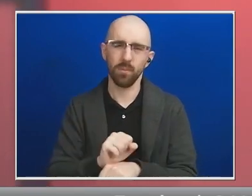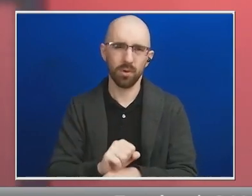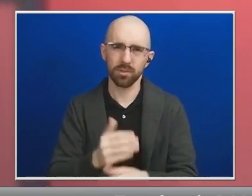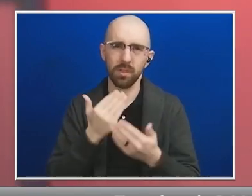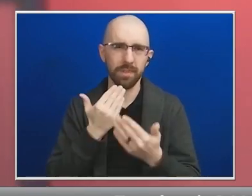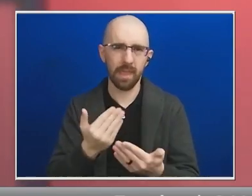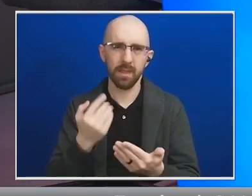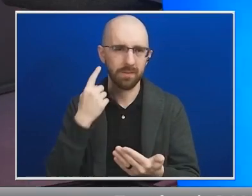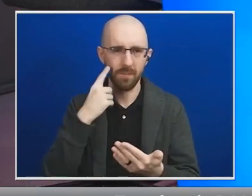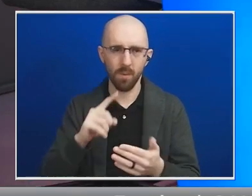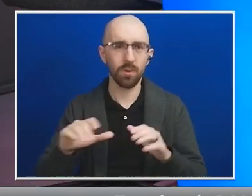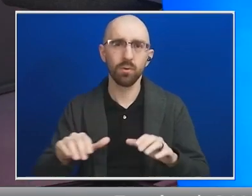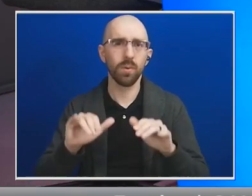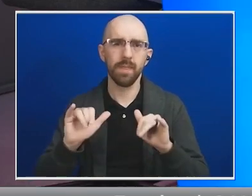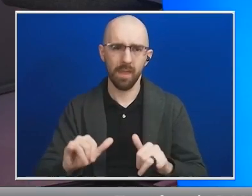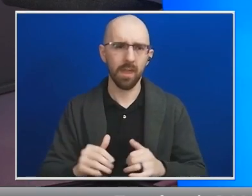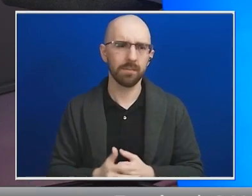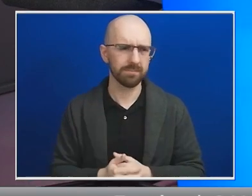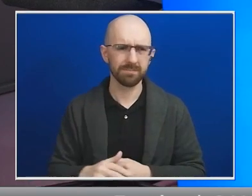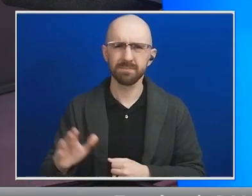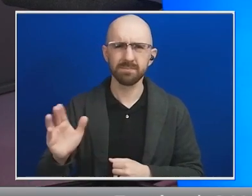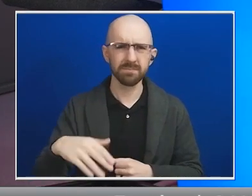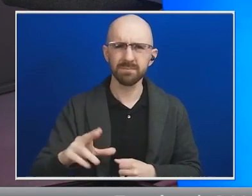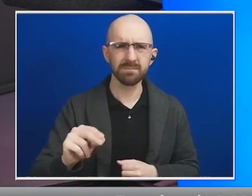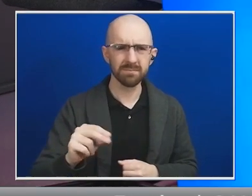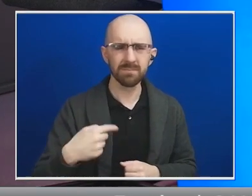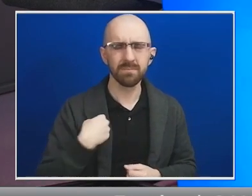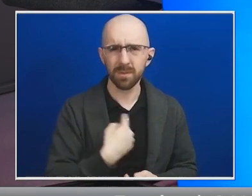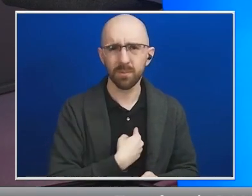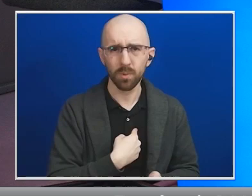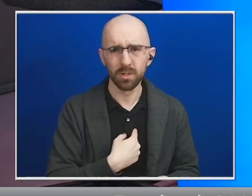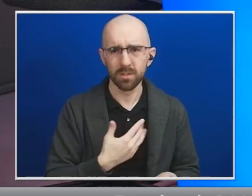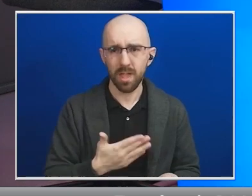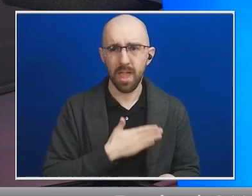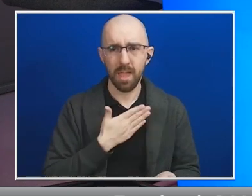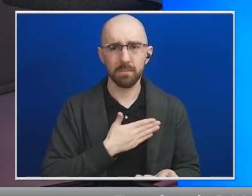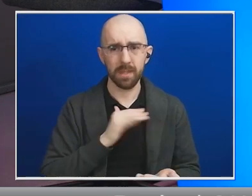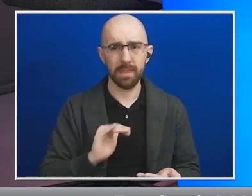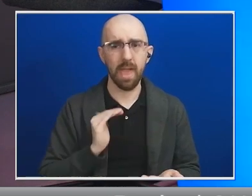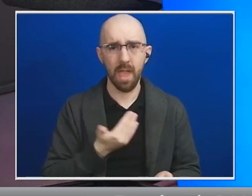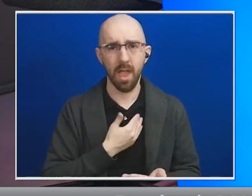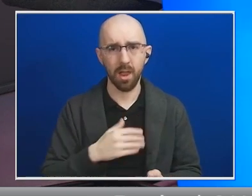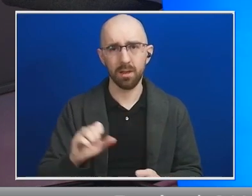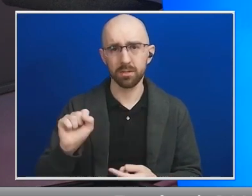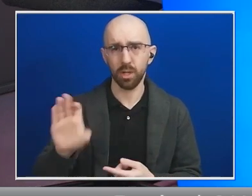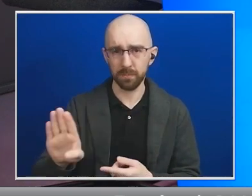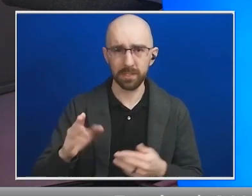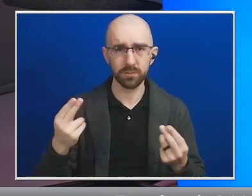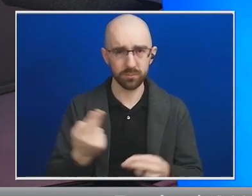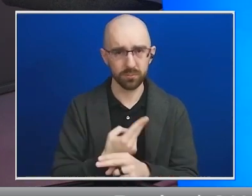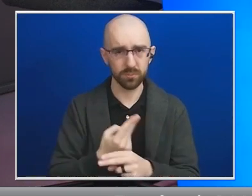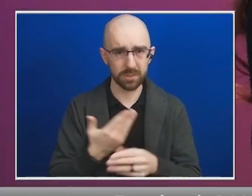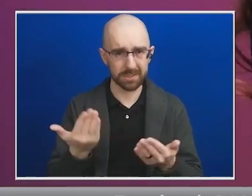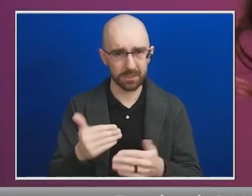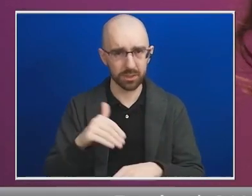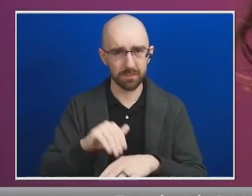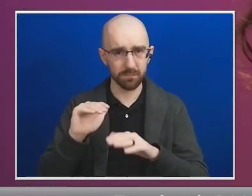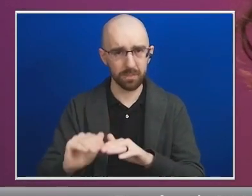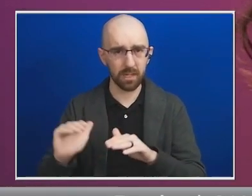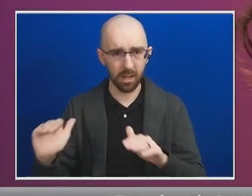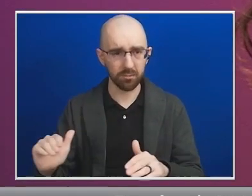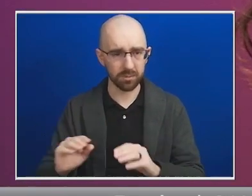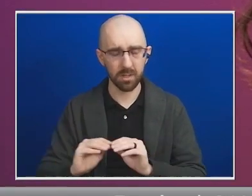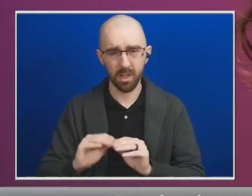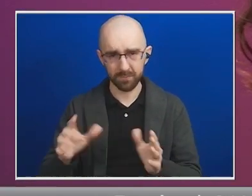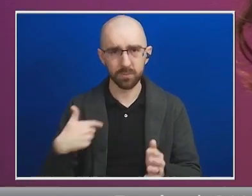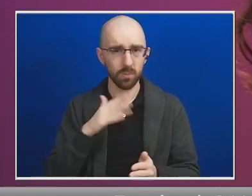that. No, we're super happy that our buddies are used here in pediatrics, and obviously we would love to donate some